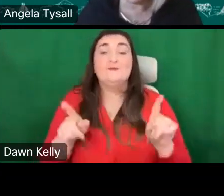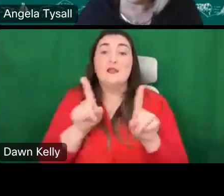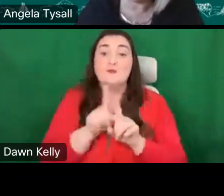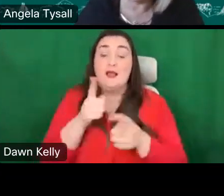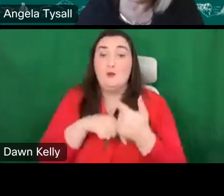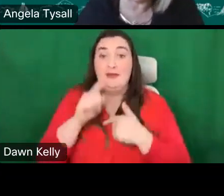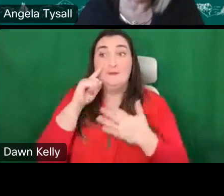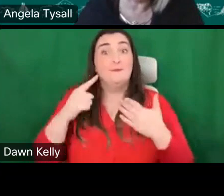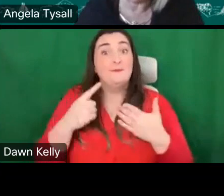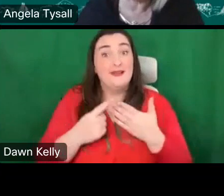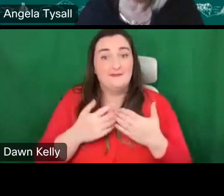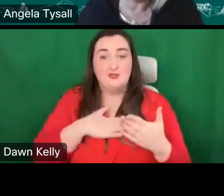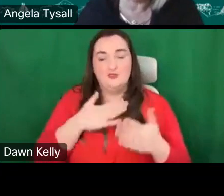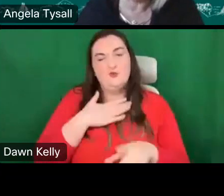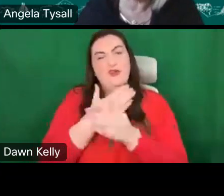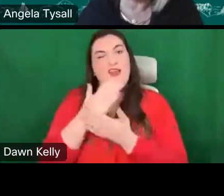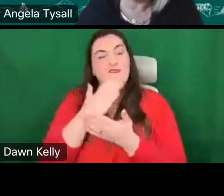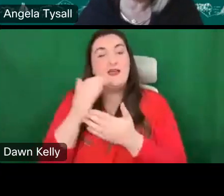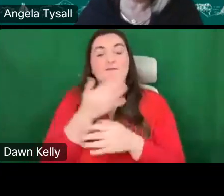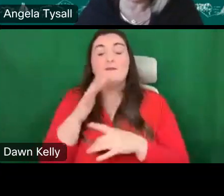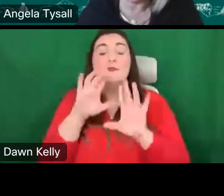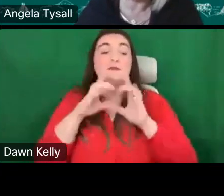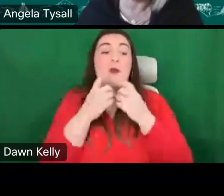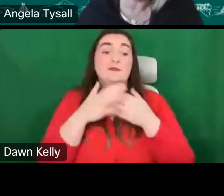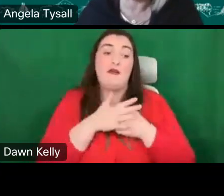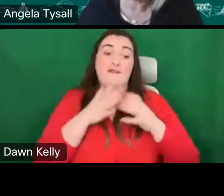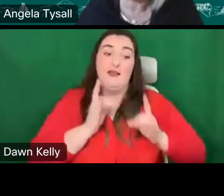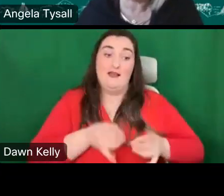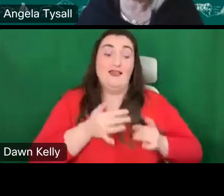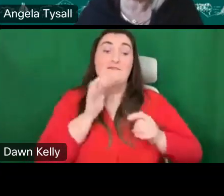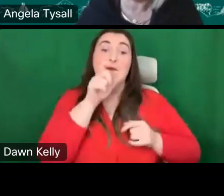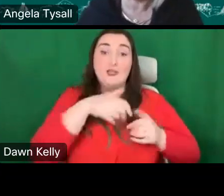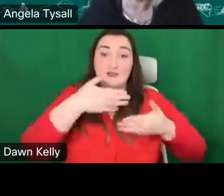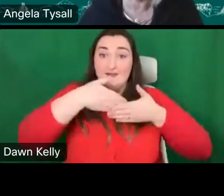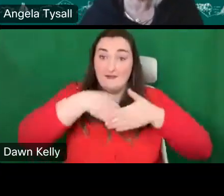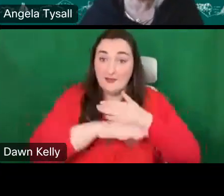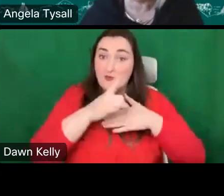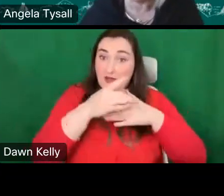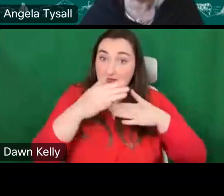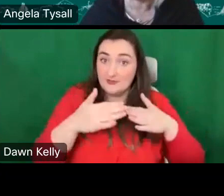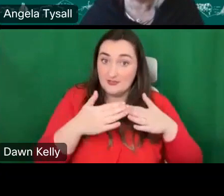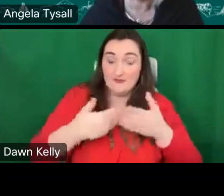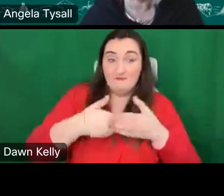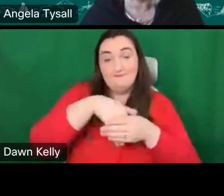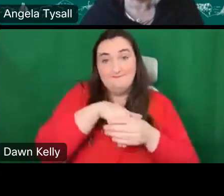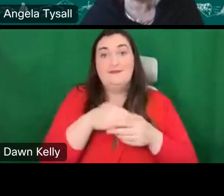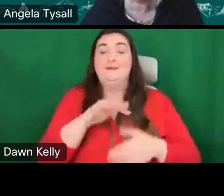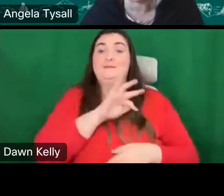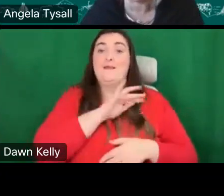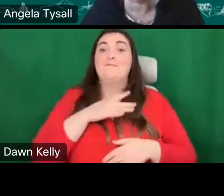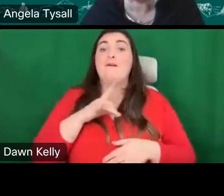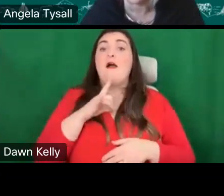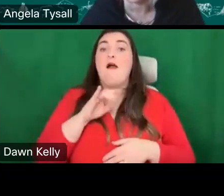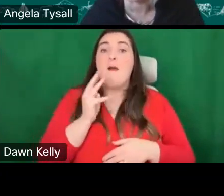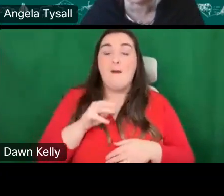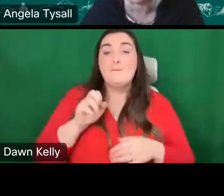on clarification from the Department of Health, is where a patient is admitted to hospital following self-harm or attempted